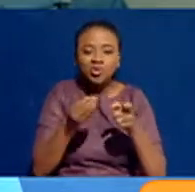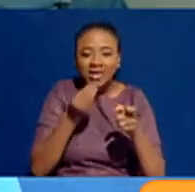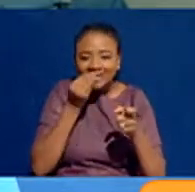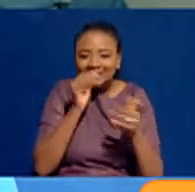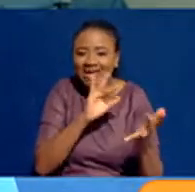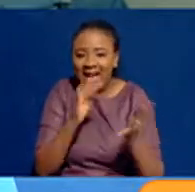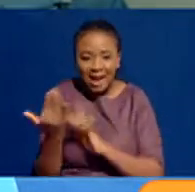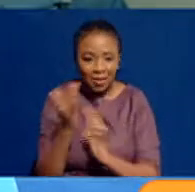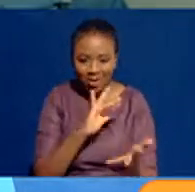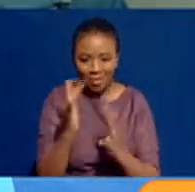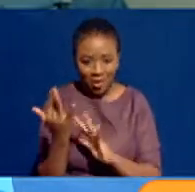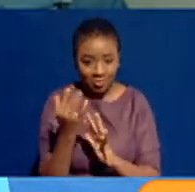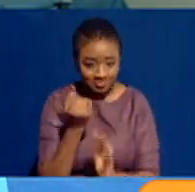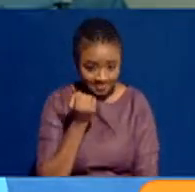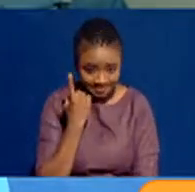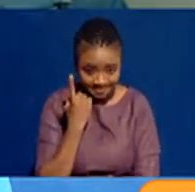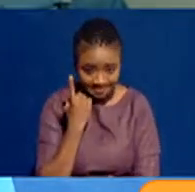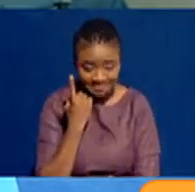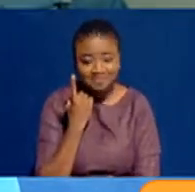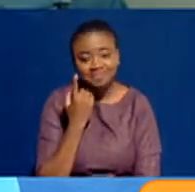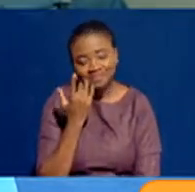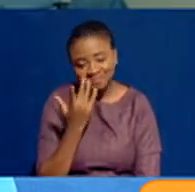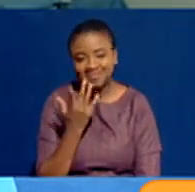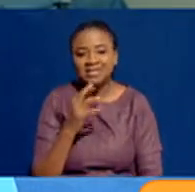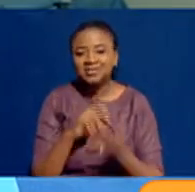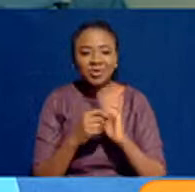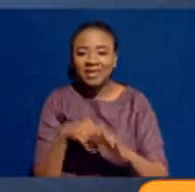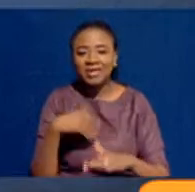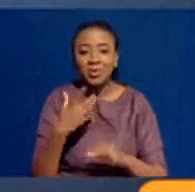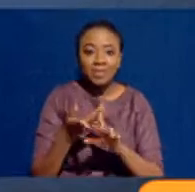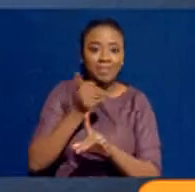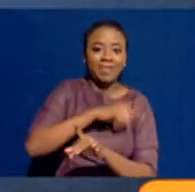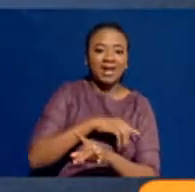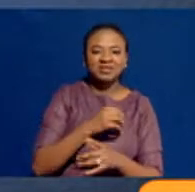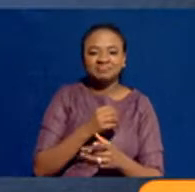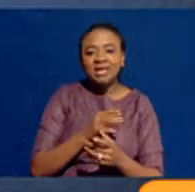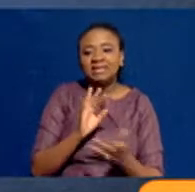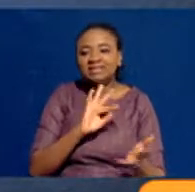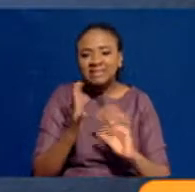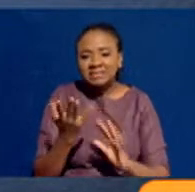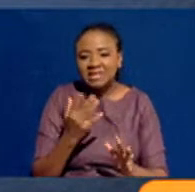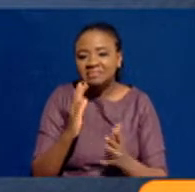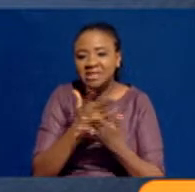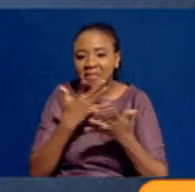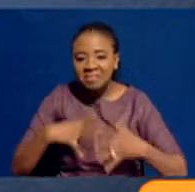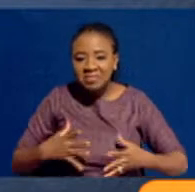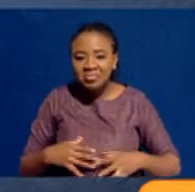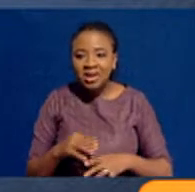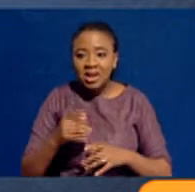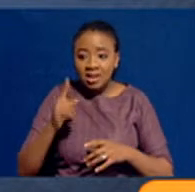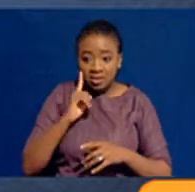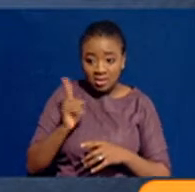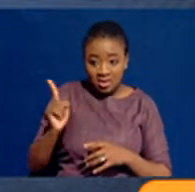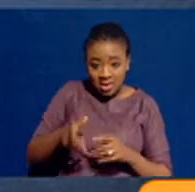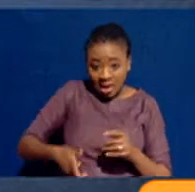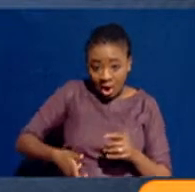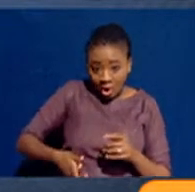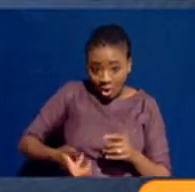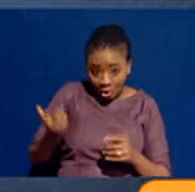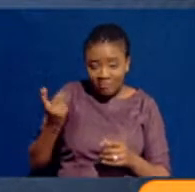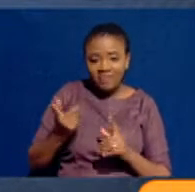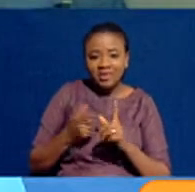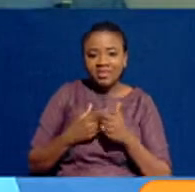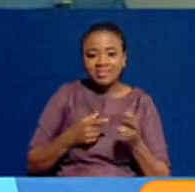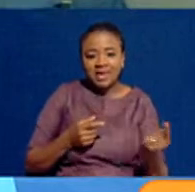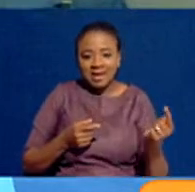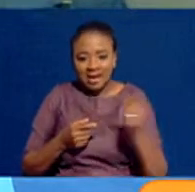time, people regain. So we have a number of people, after the balloons have been removed, they come back for weight loss